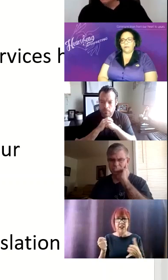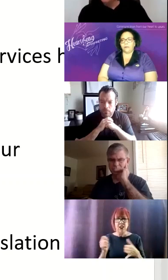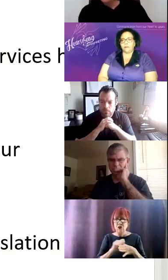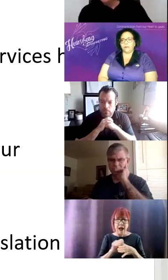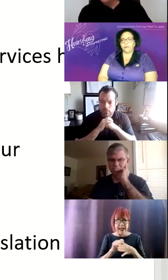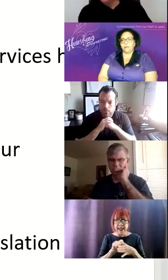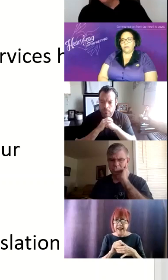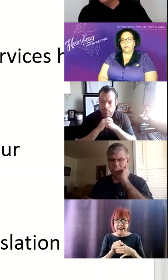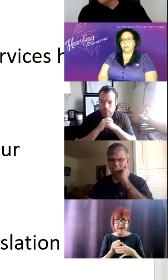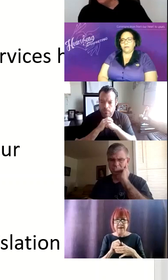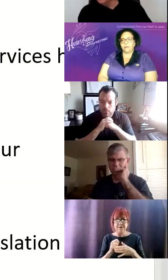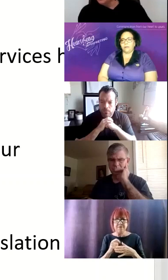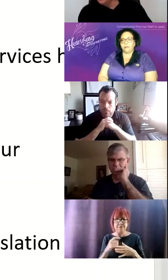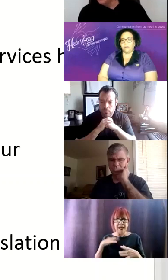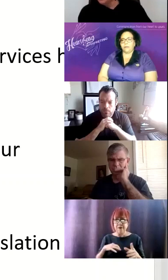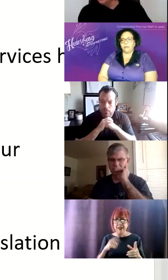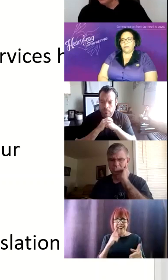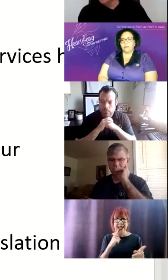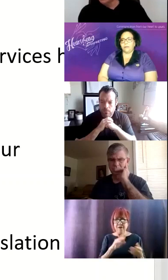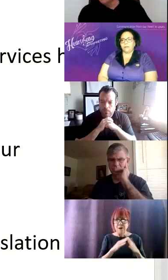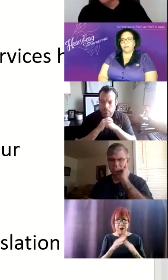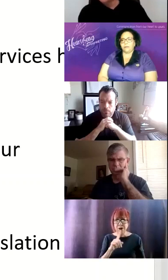community?